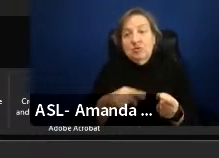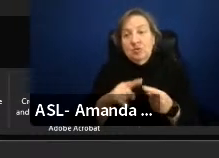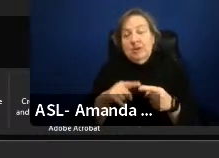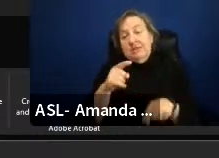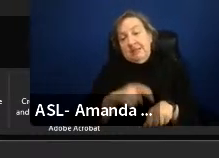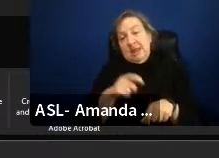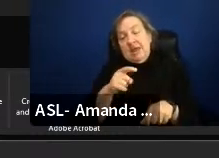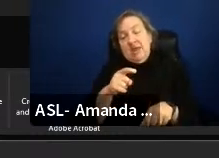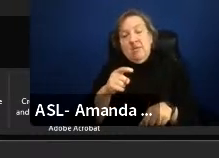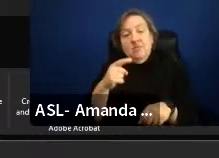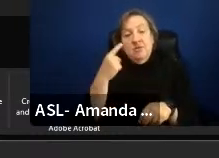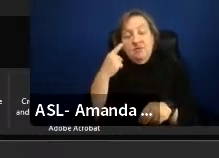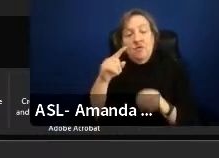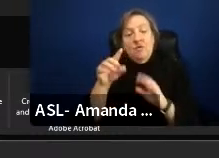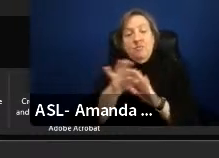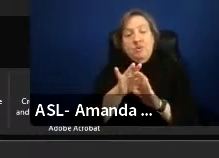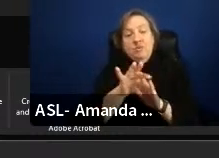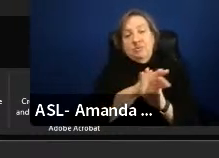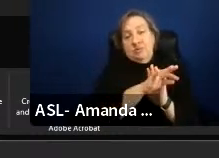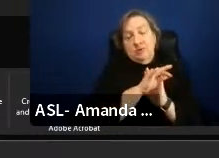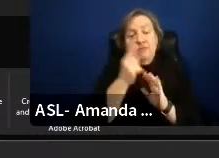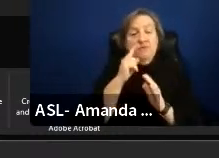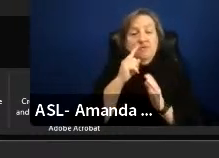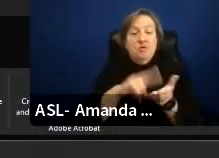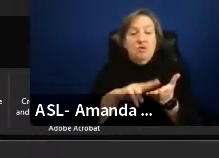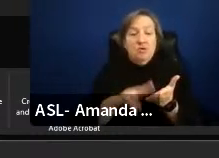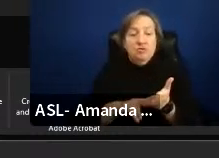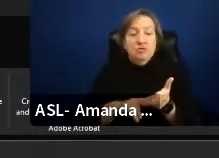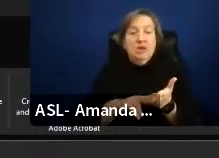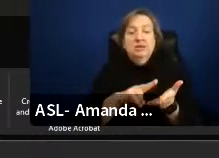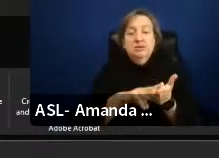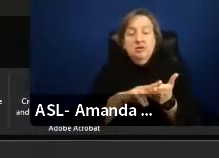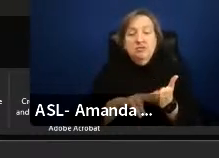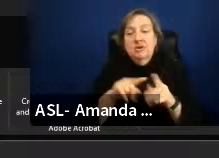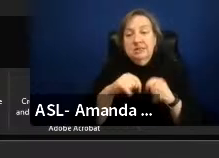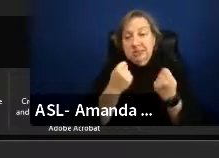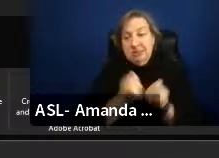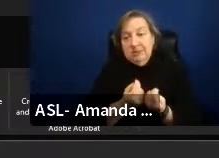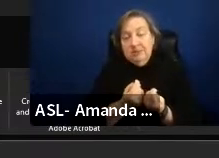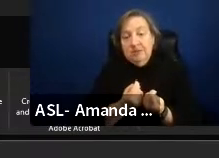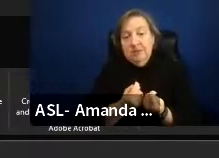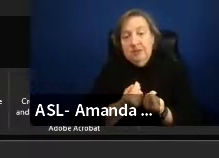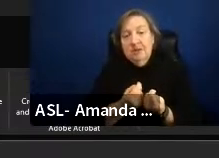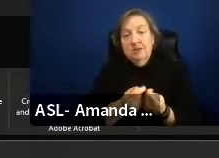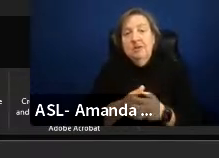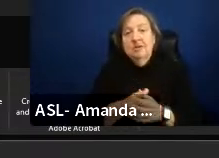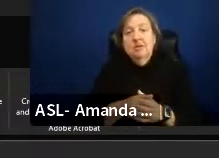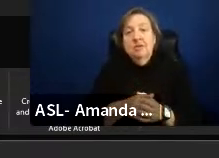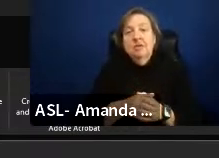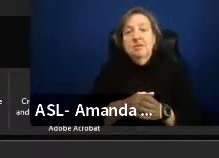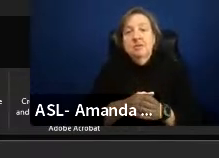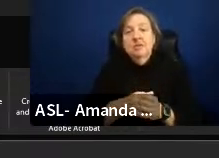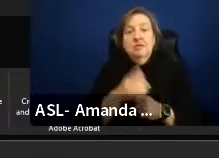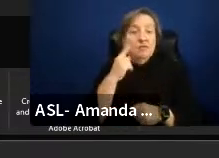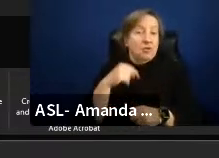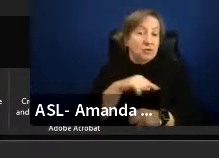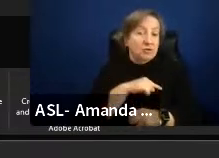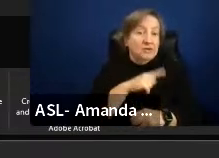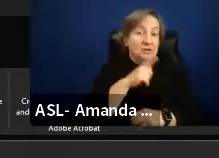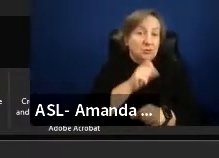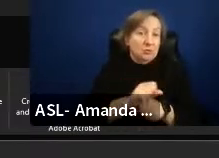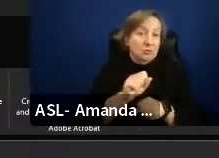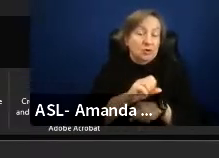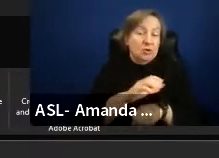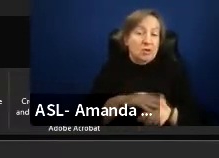time for selections to be made for the contract and the contract teams. But you know, for those of us who are working on